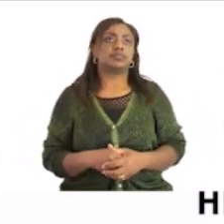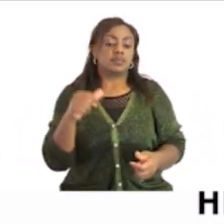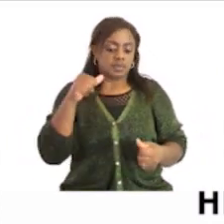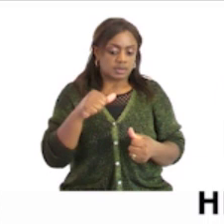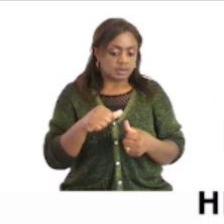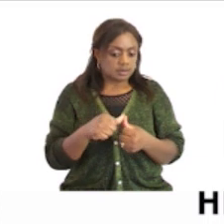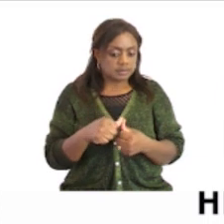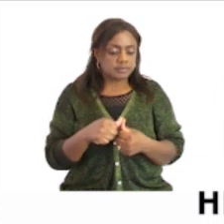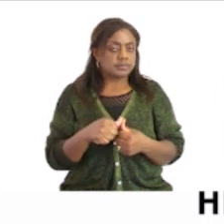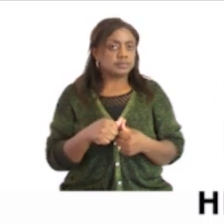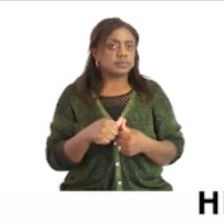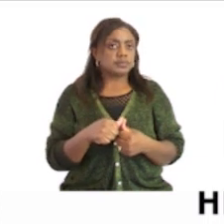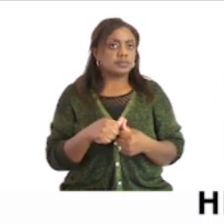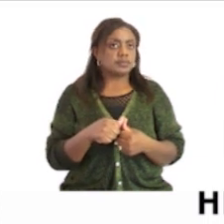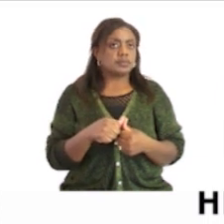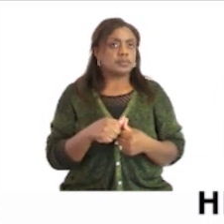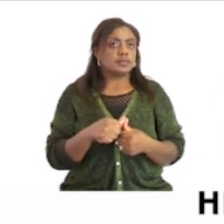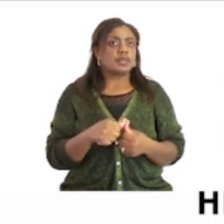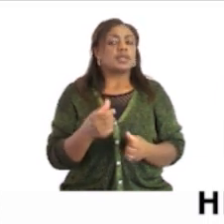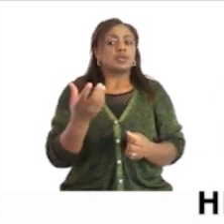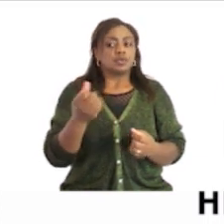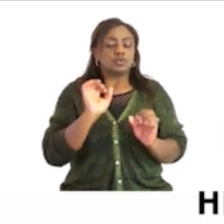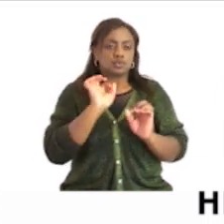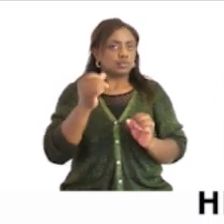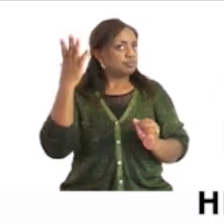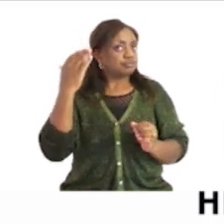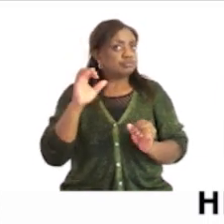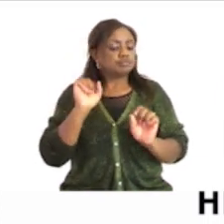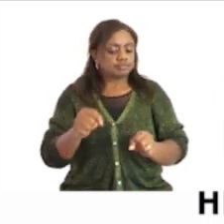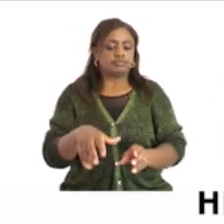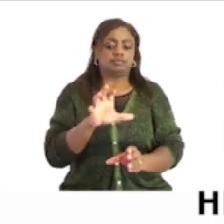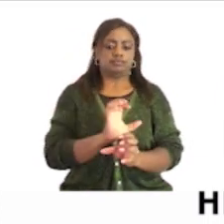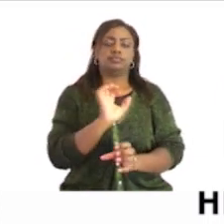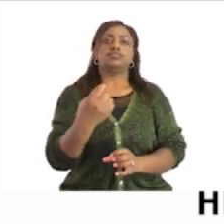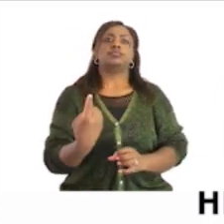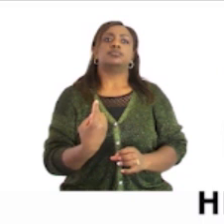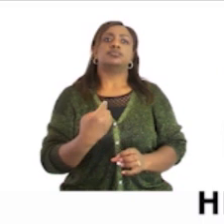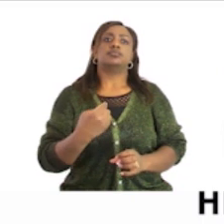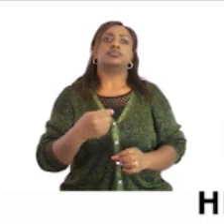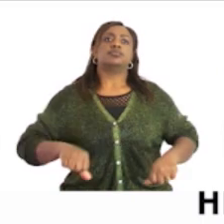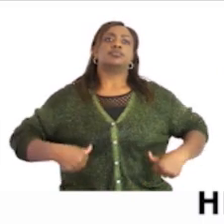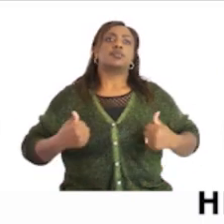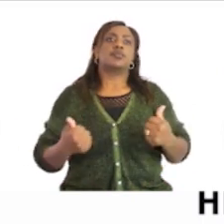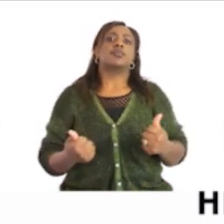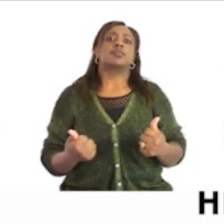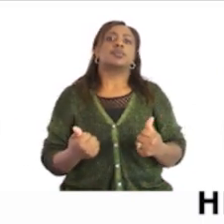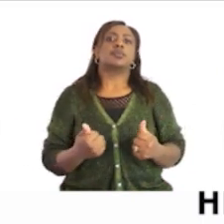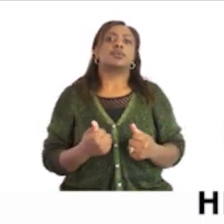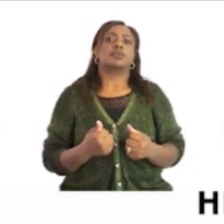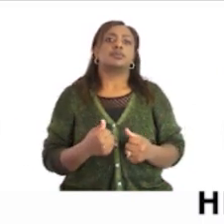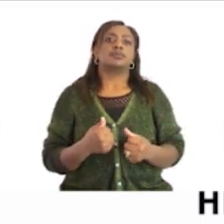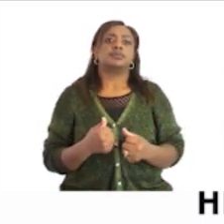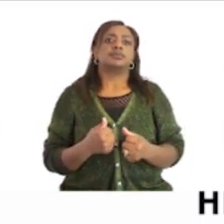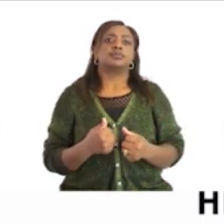not understand now is that your behavior affects your health. But before we get into that, you guys need